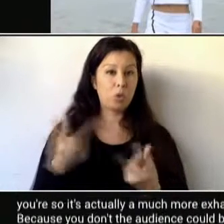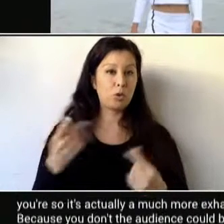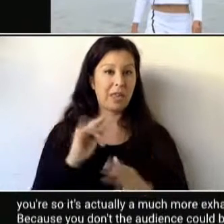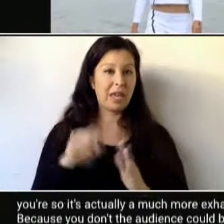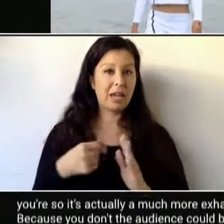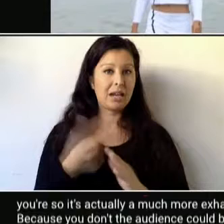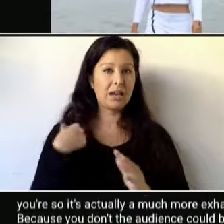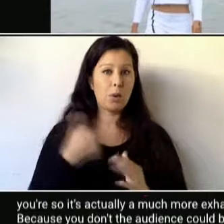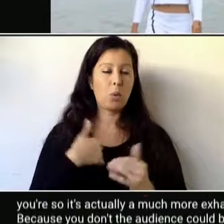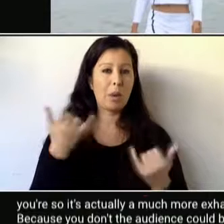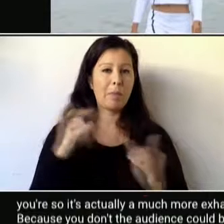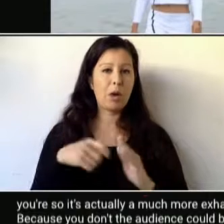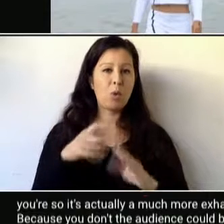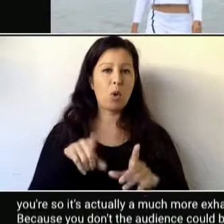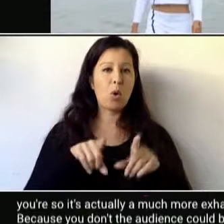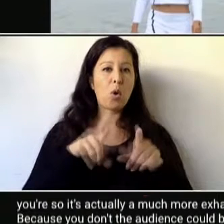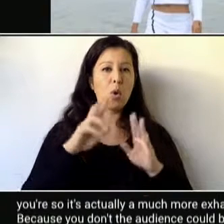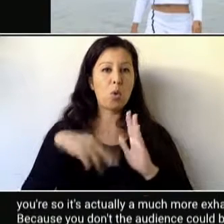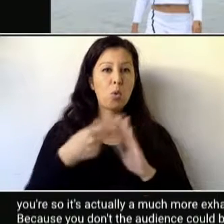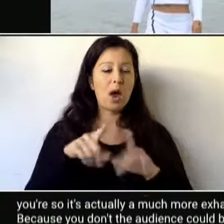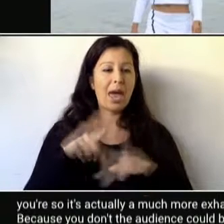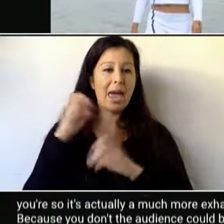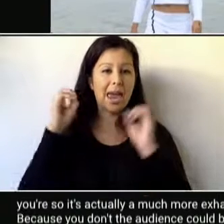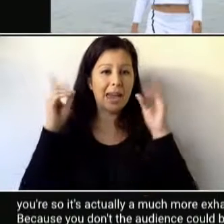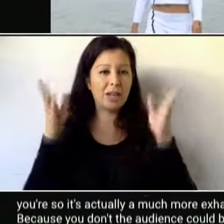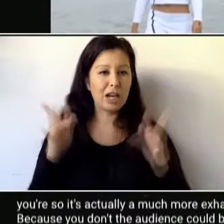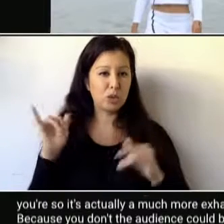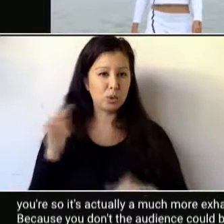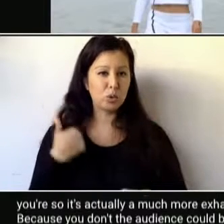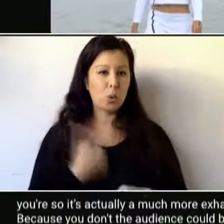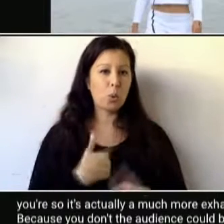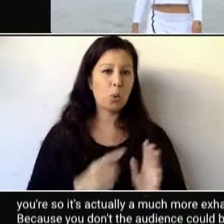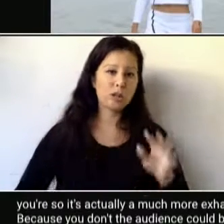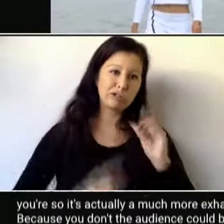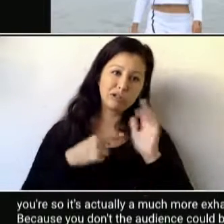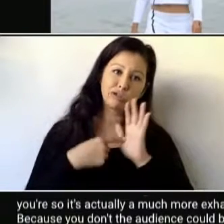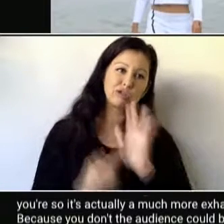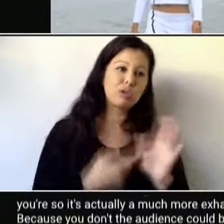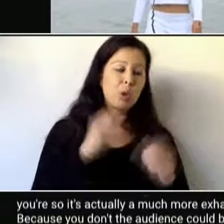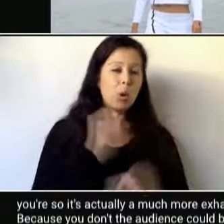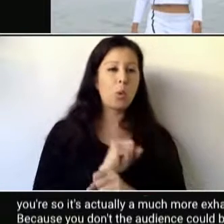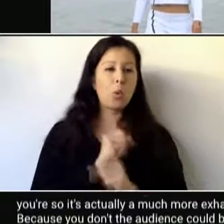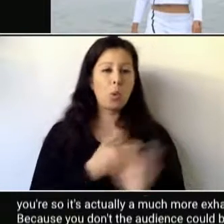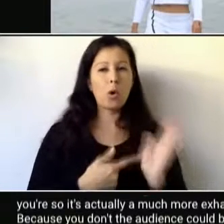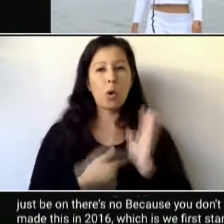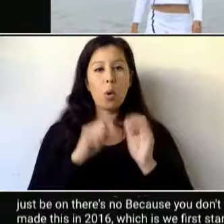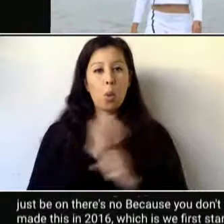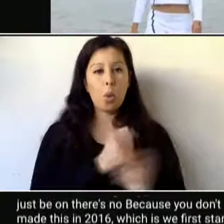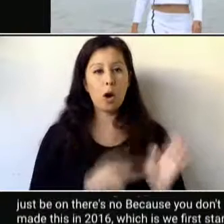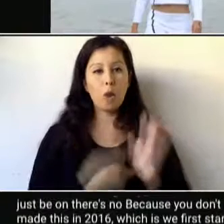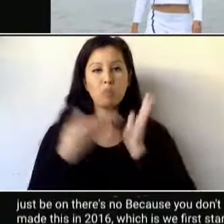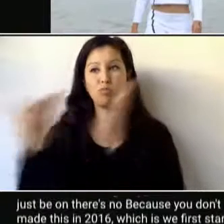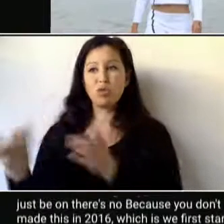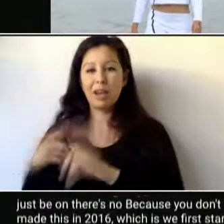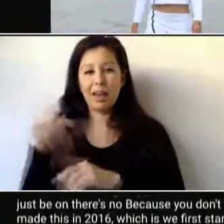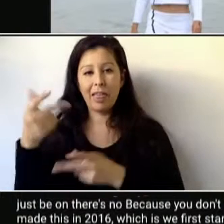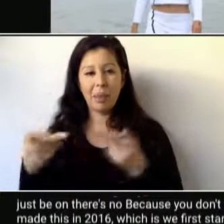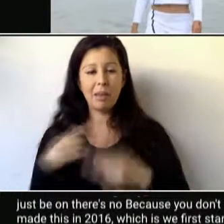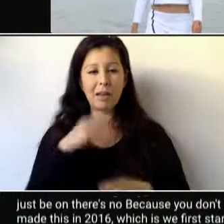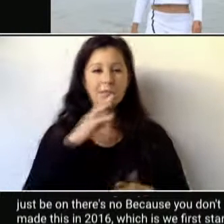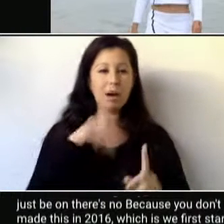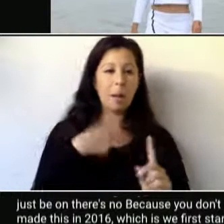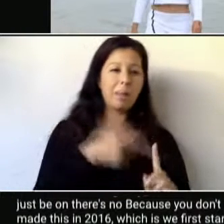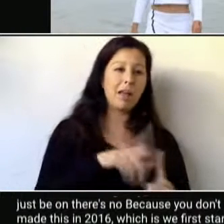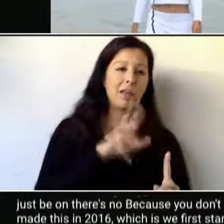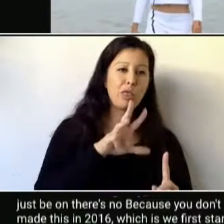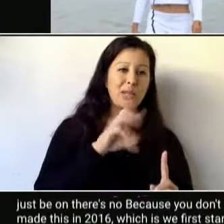we had to play the role of educator too. And we had to, you know, showing the work, bringing the work to different places. We had to talk about the medium itself and